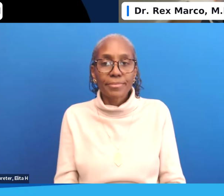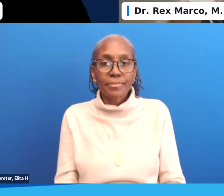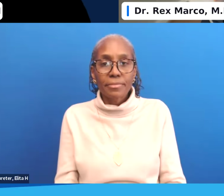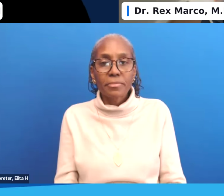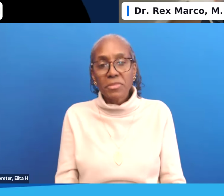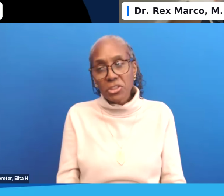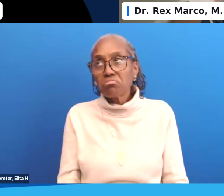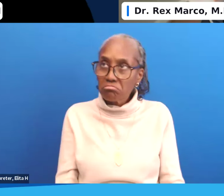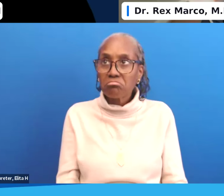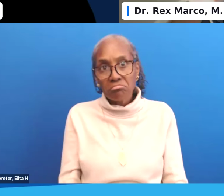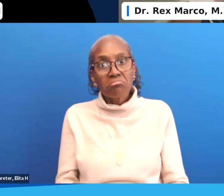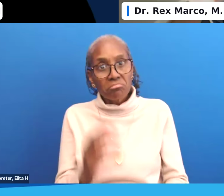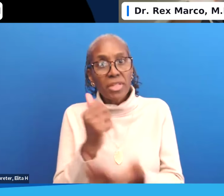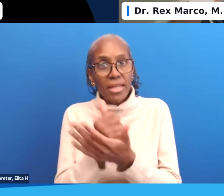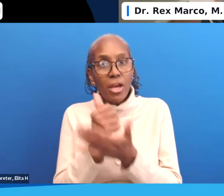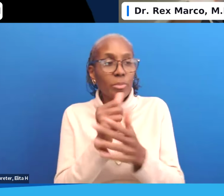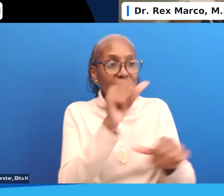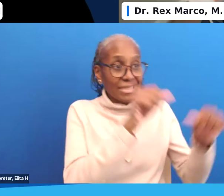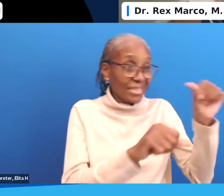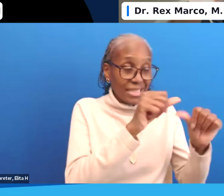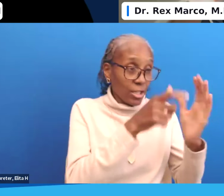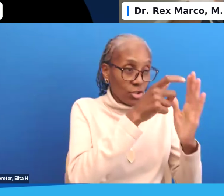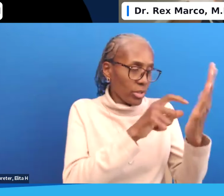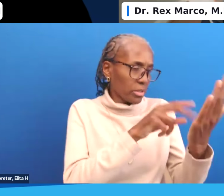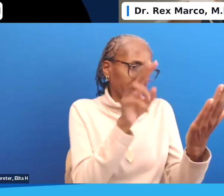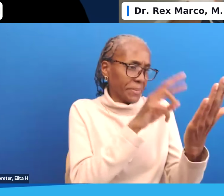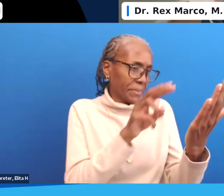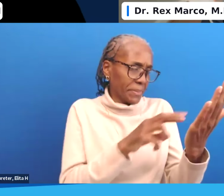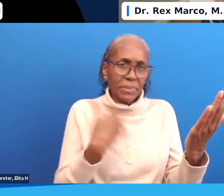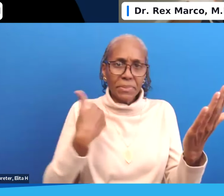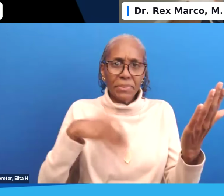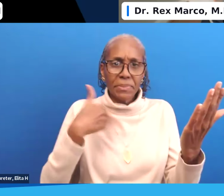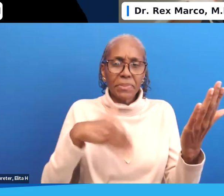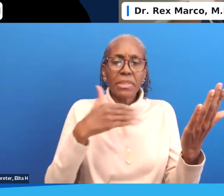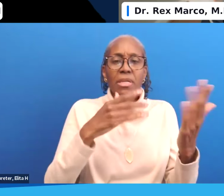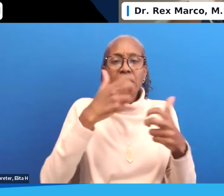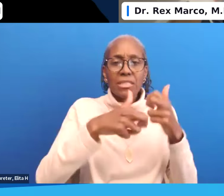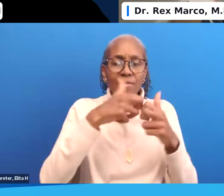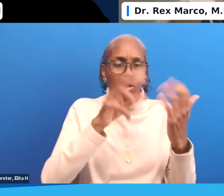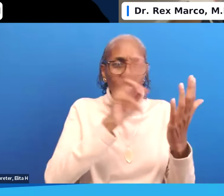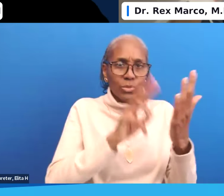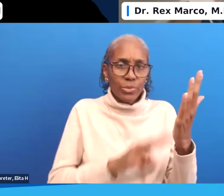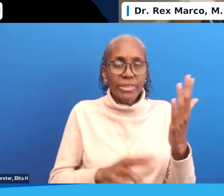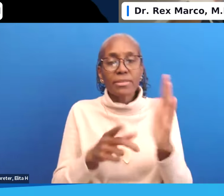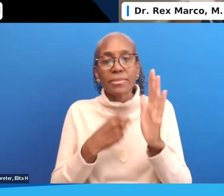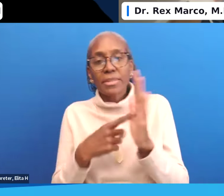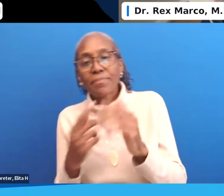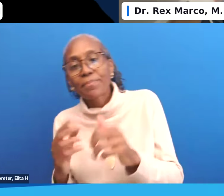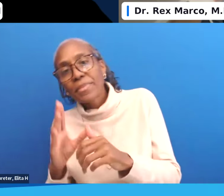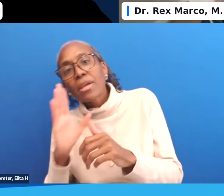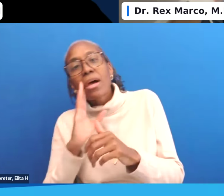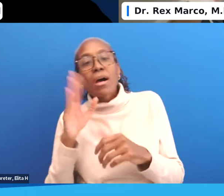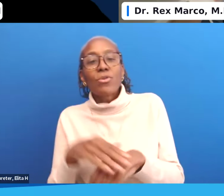is very helpful when you get a scientific article. It's they're sometimes very difficult to read. And I know